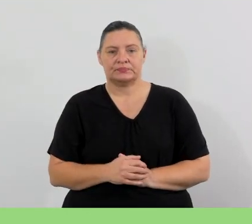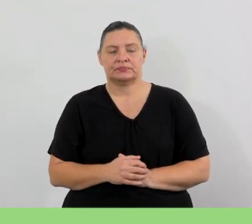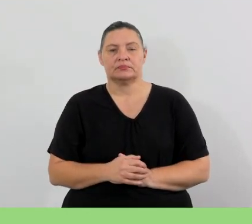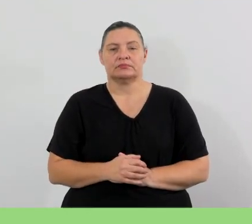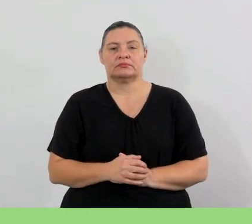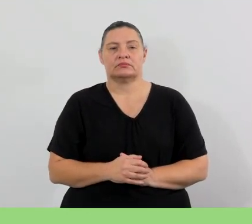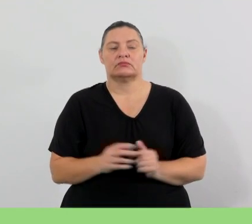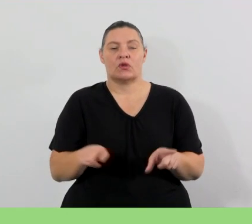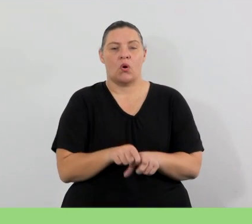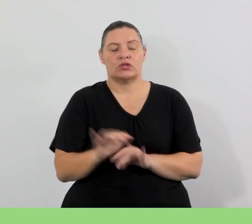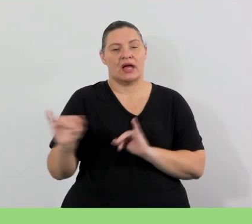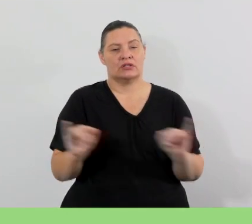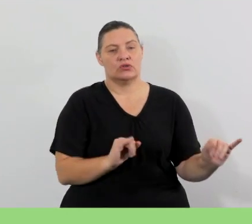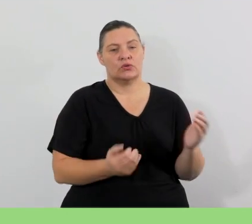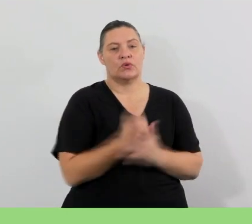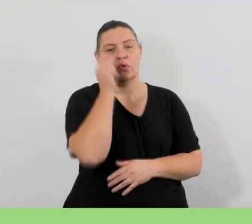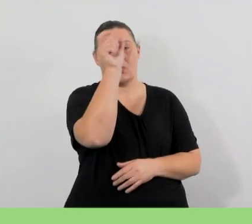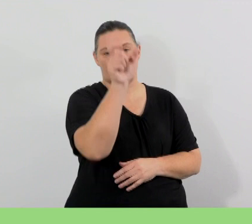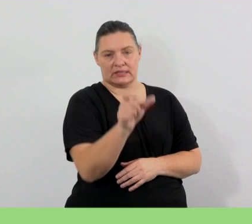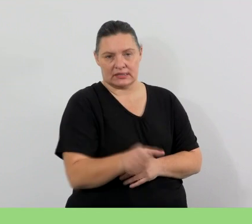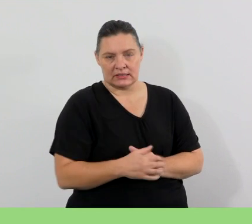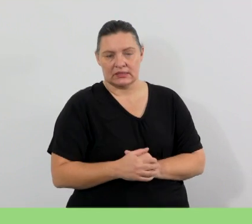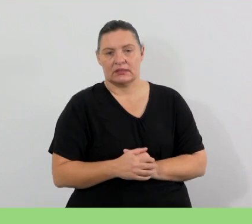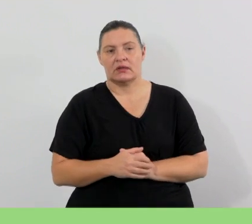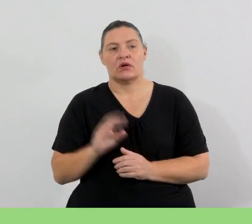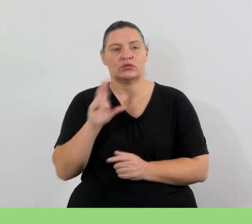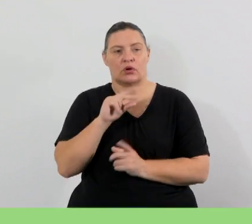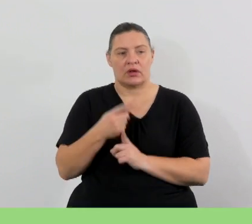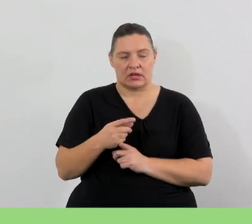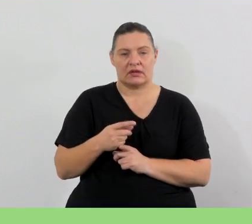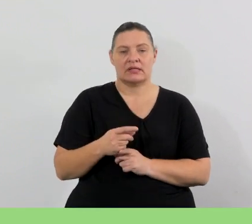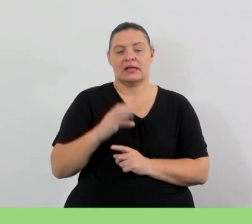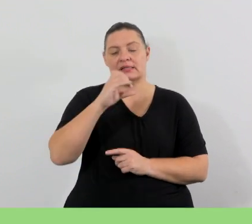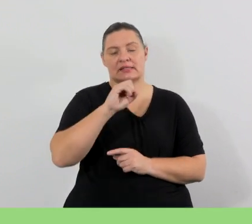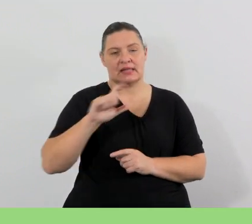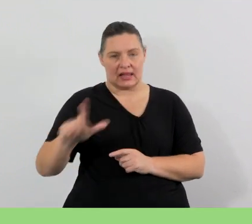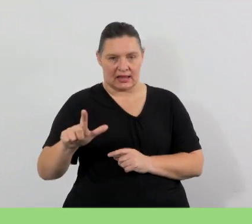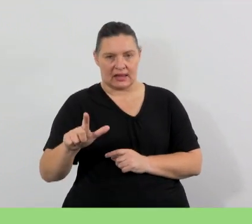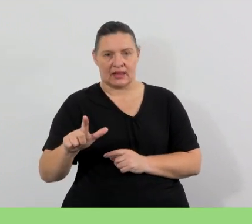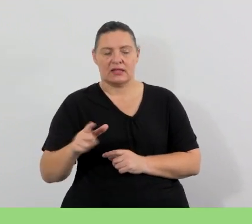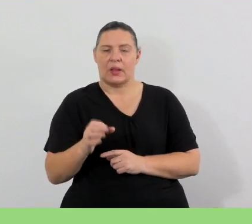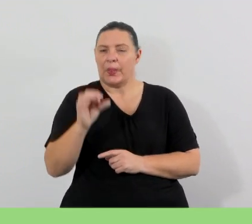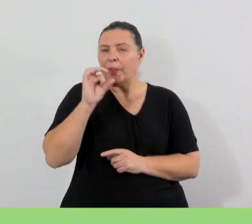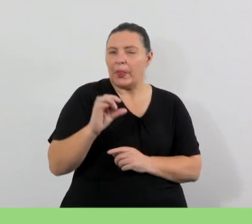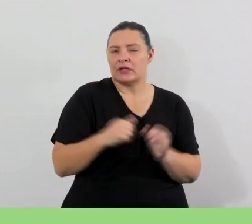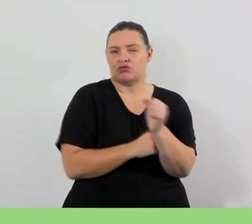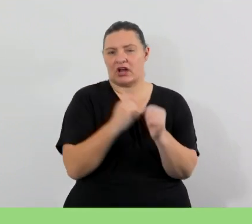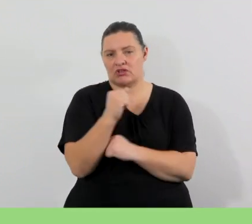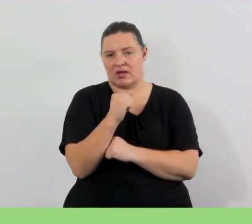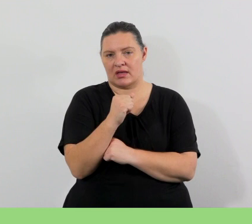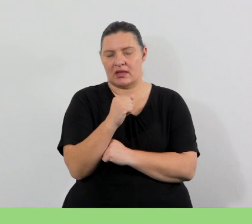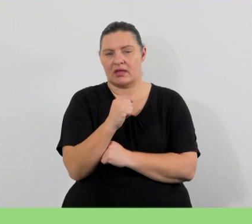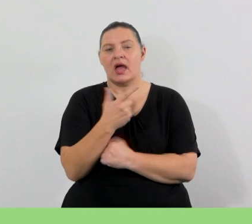respiration. We were also introduced to new terms. We spoke about the fact that there's a cell, and this